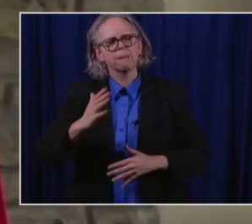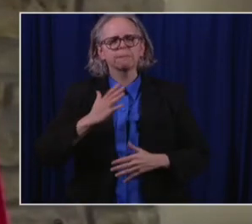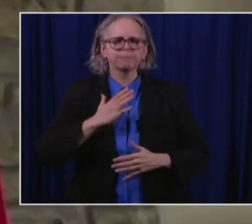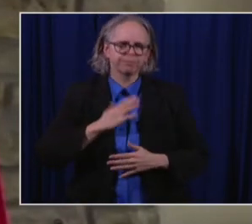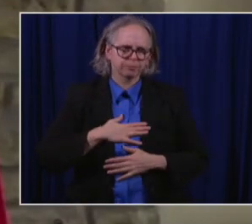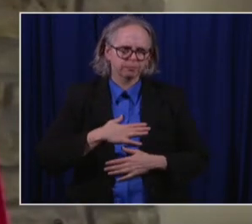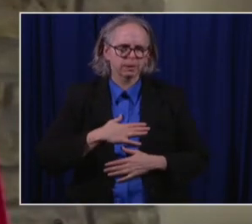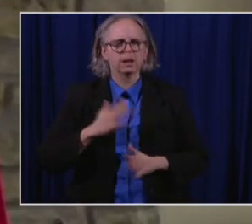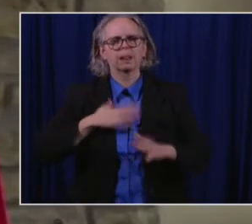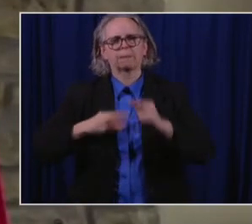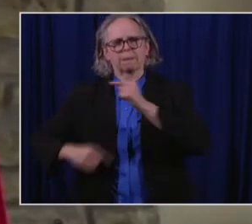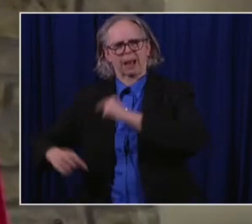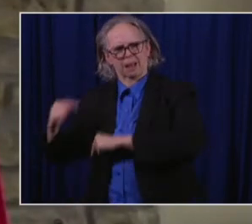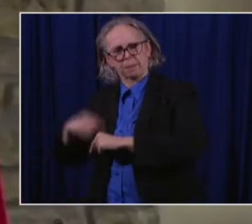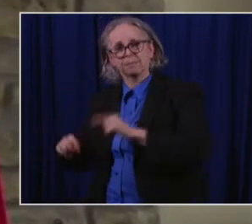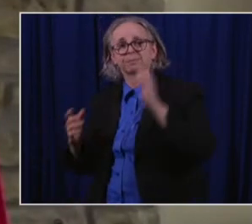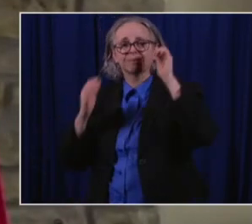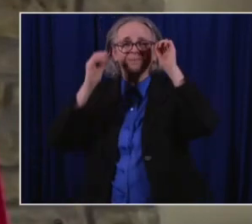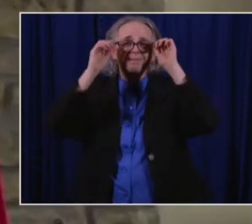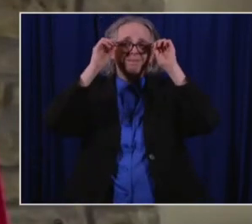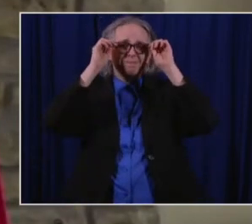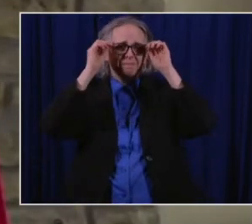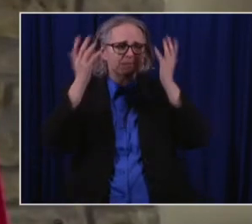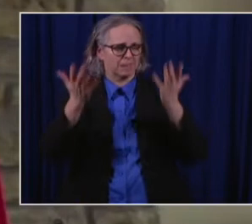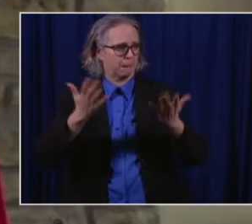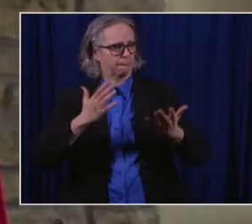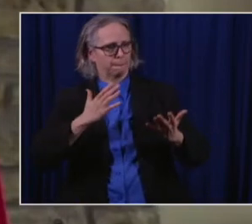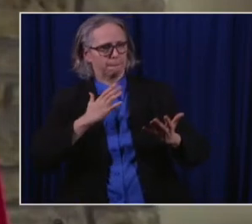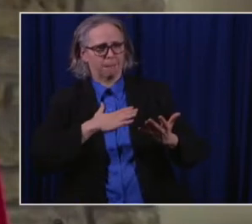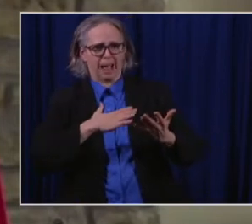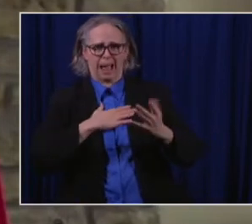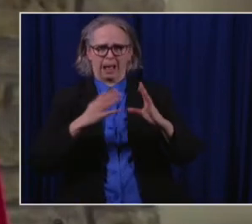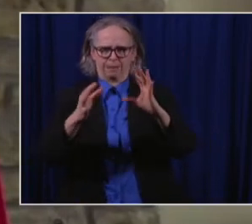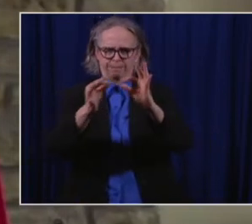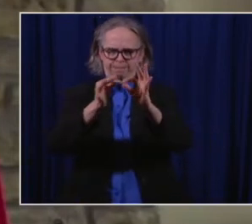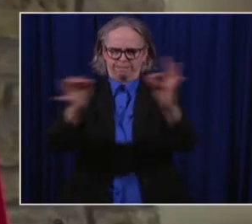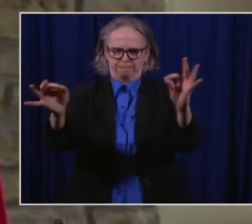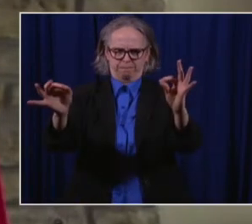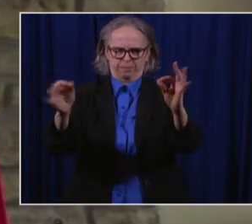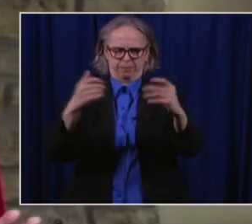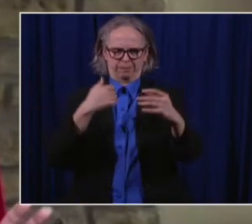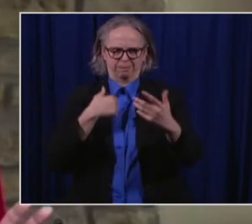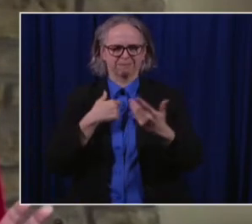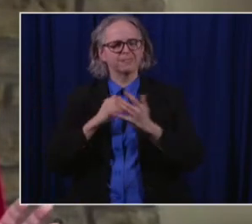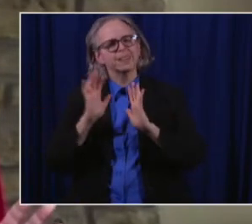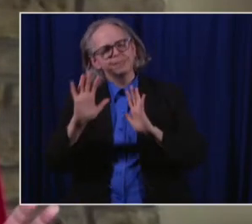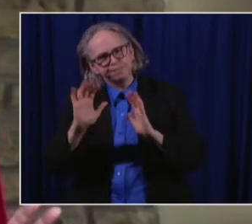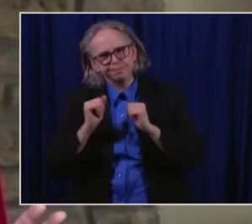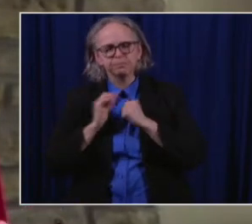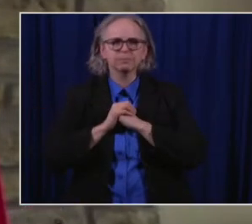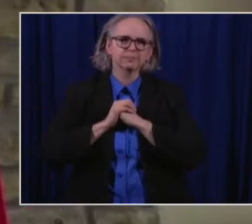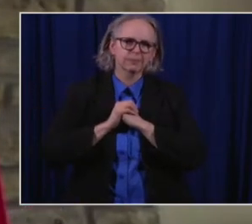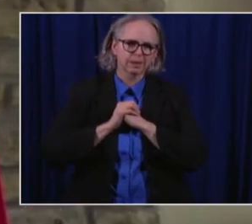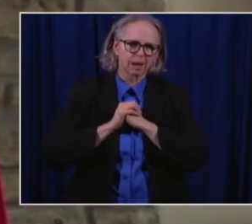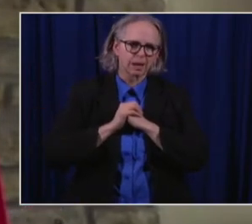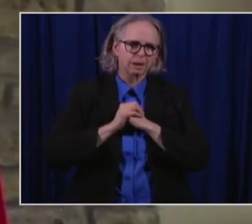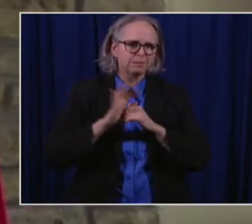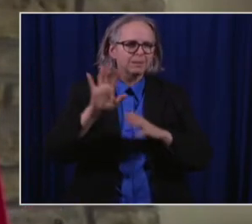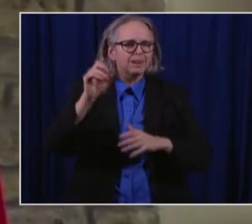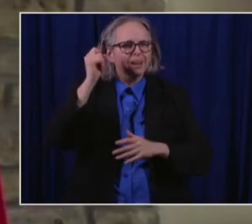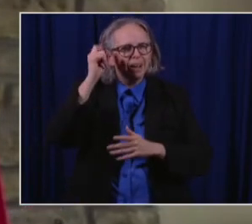obviously my statement about it is based upon what